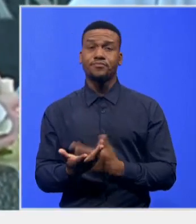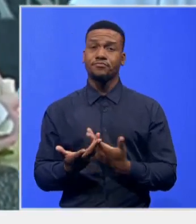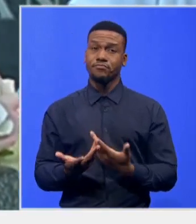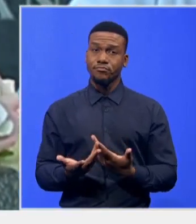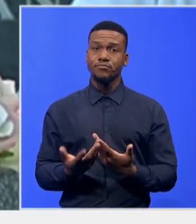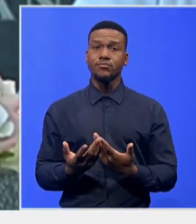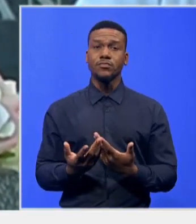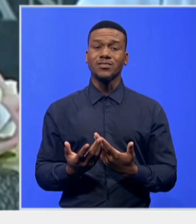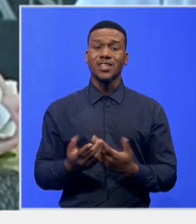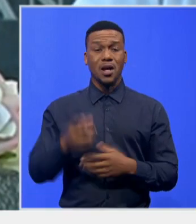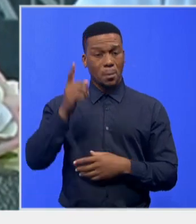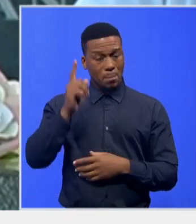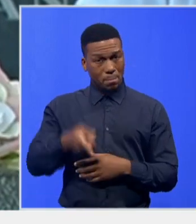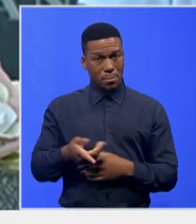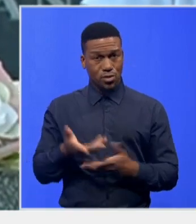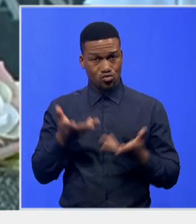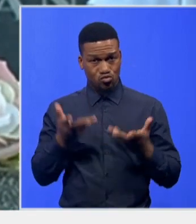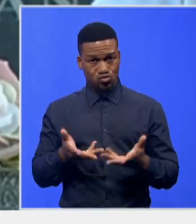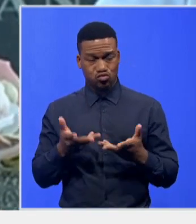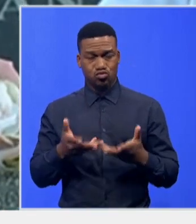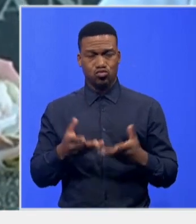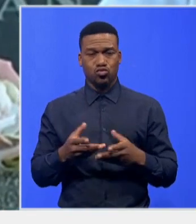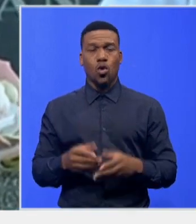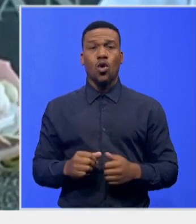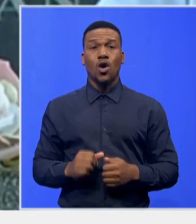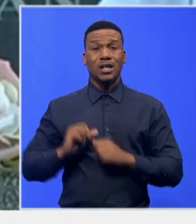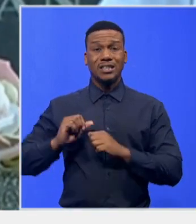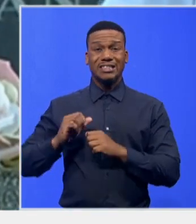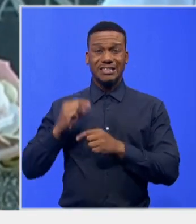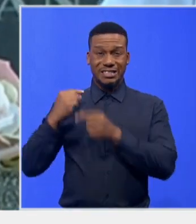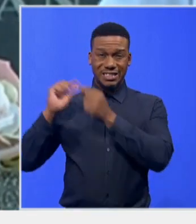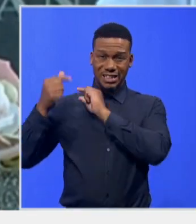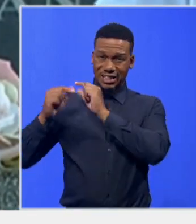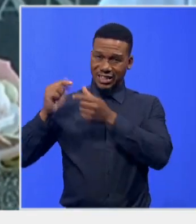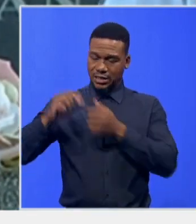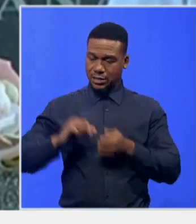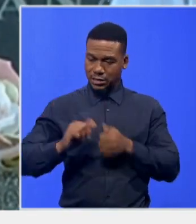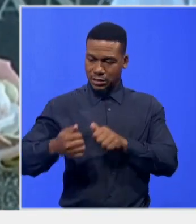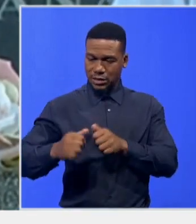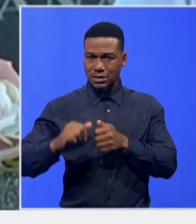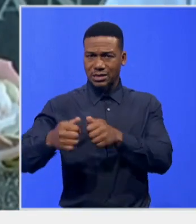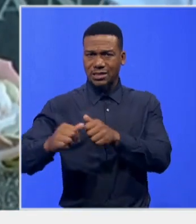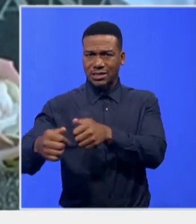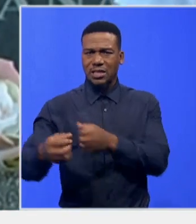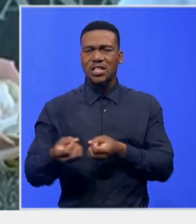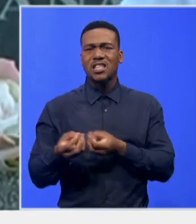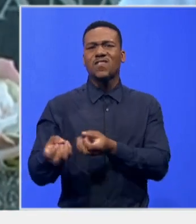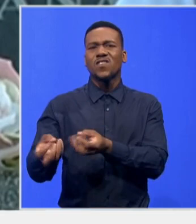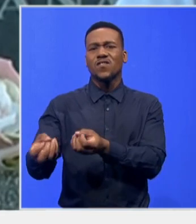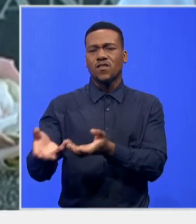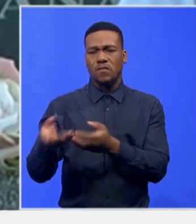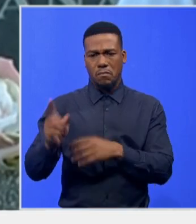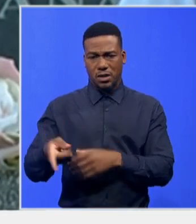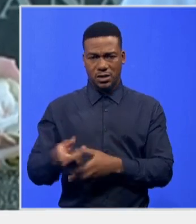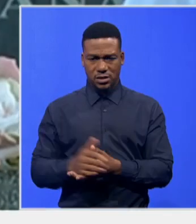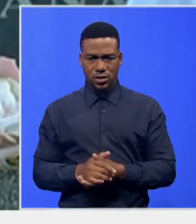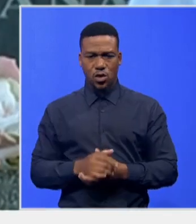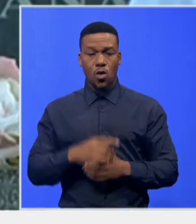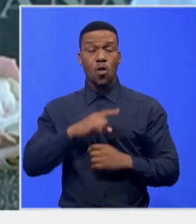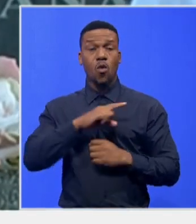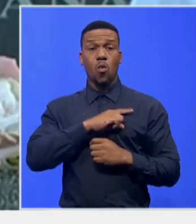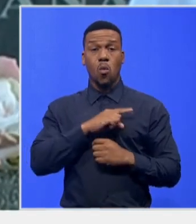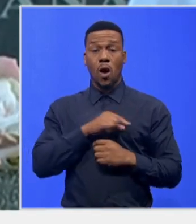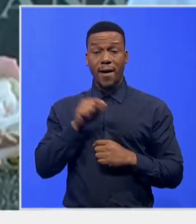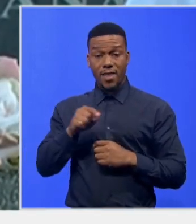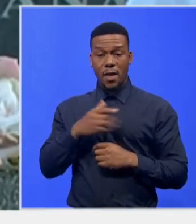it has to be carried out to the next generation over and over and again, for them to feel very much near to